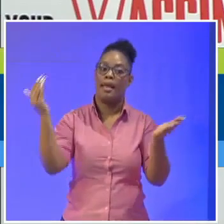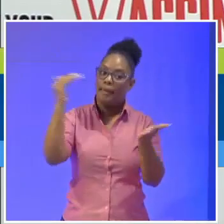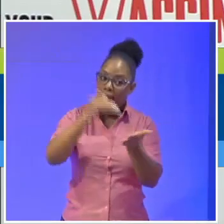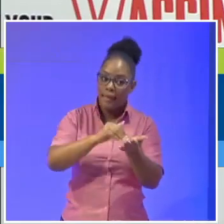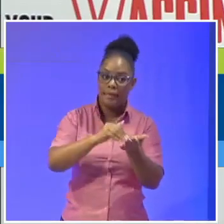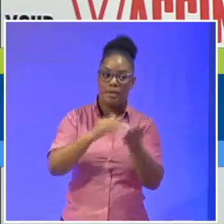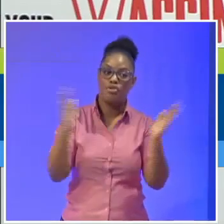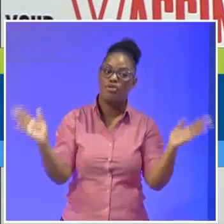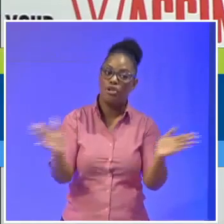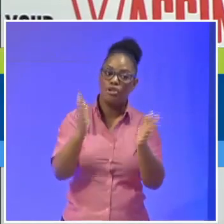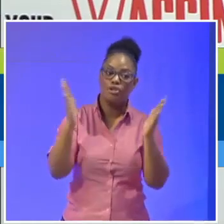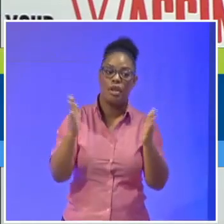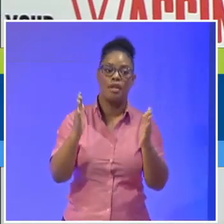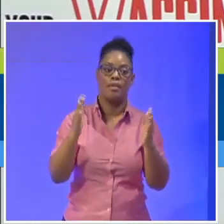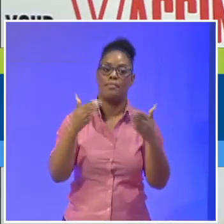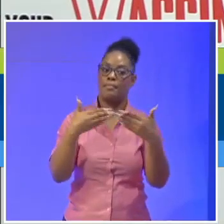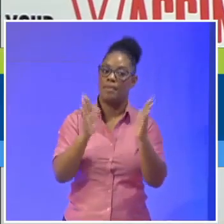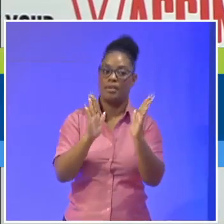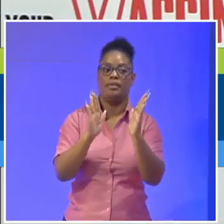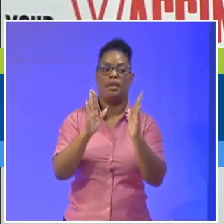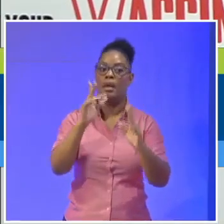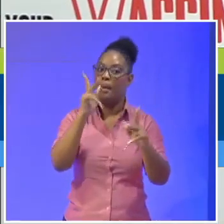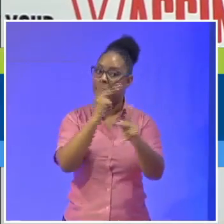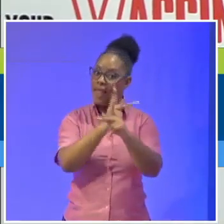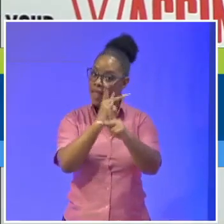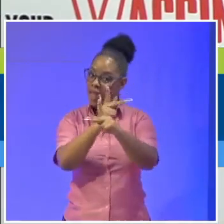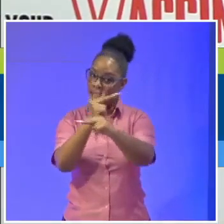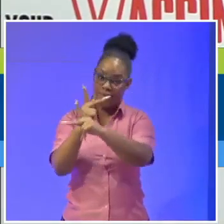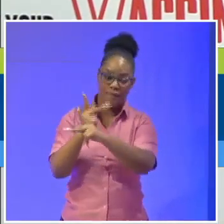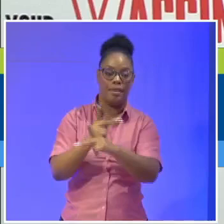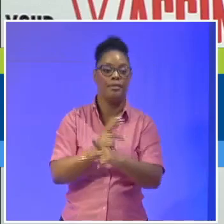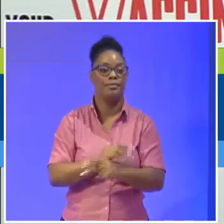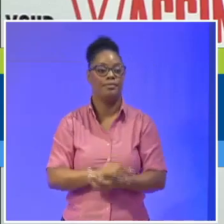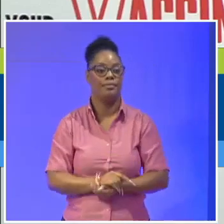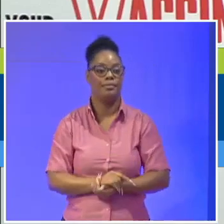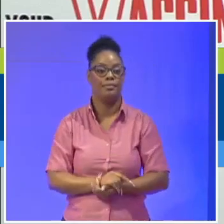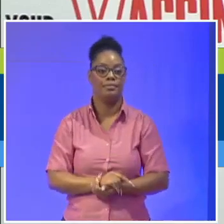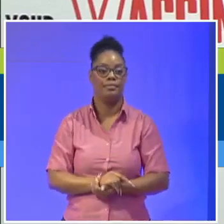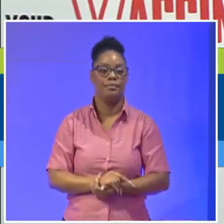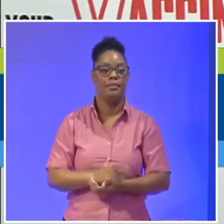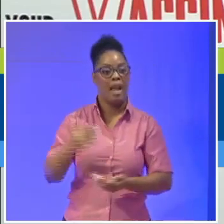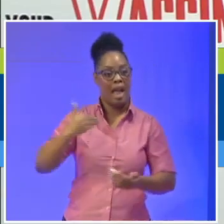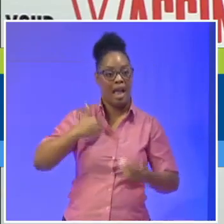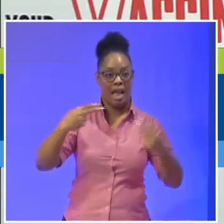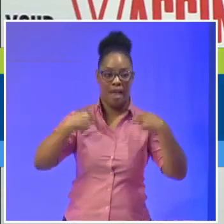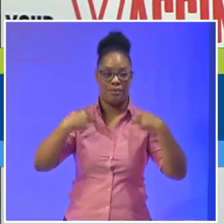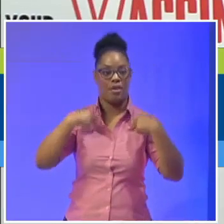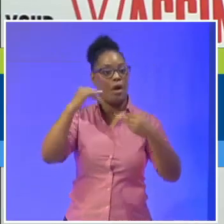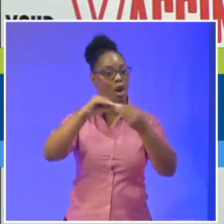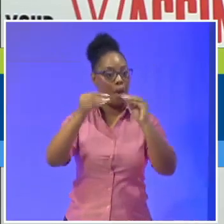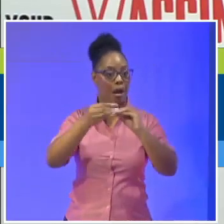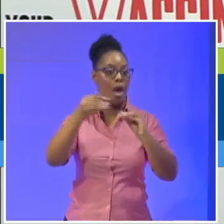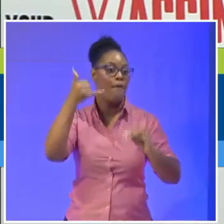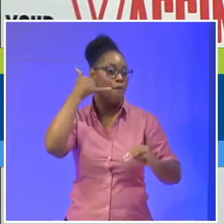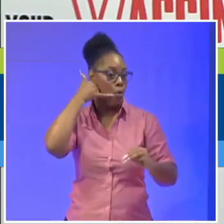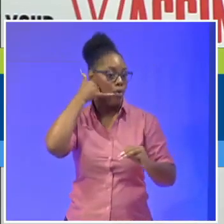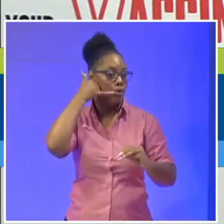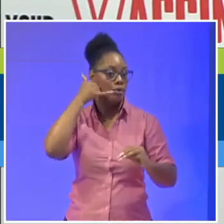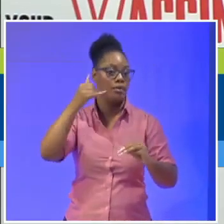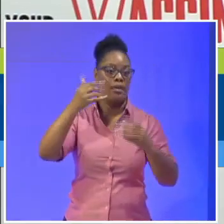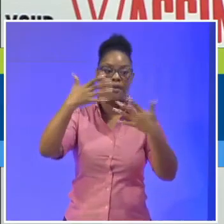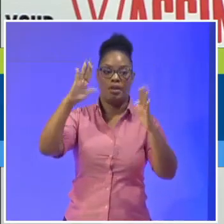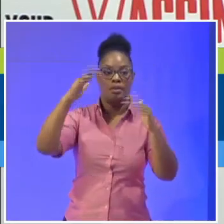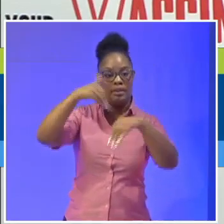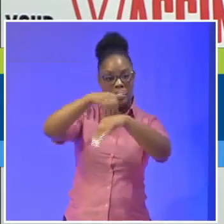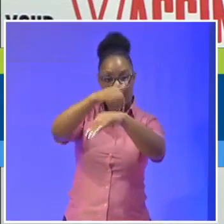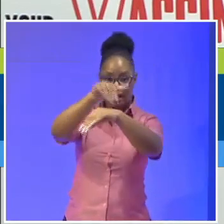public to be vigilant. And there are numbers you can call as we put it out there, and it's on the Ministry of